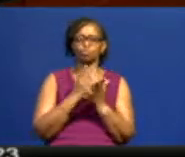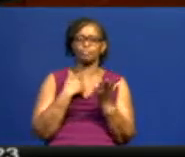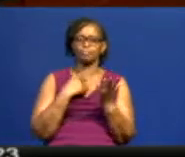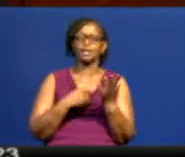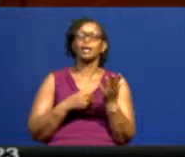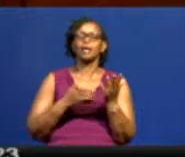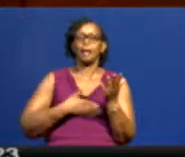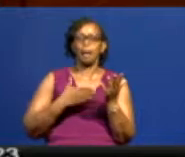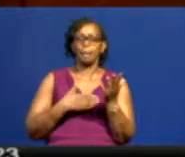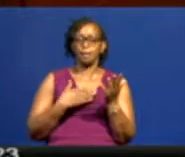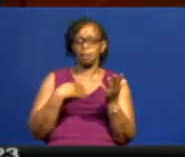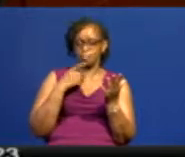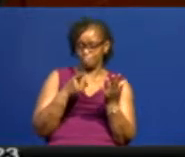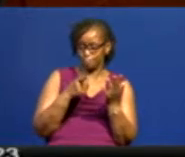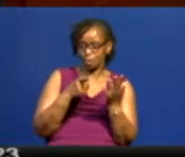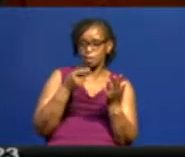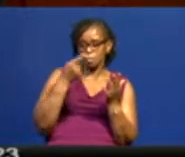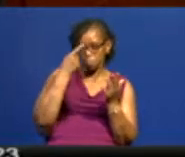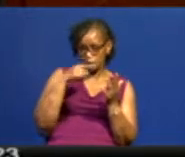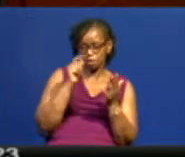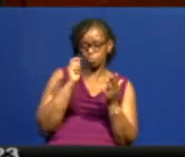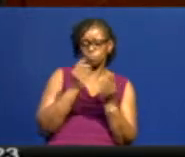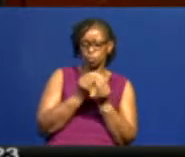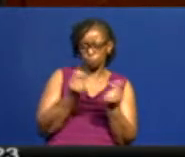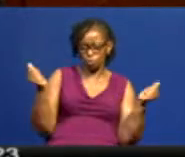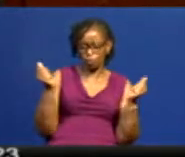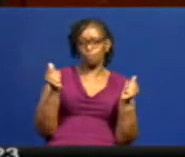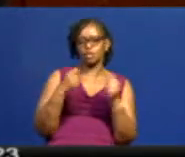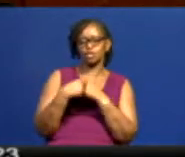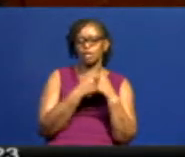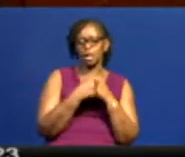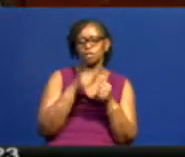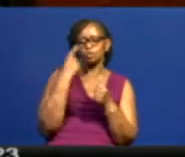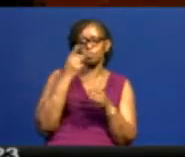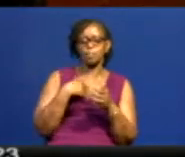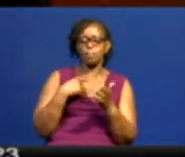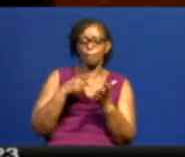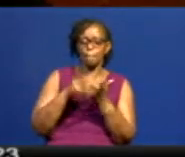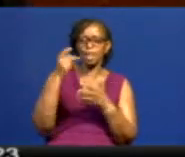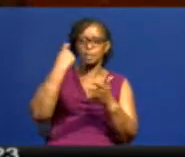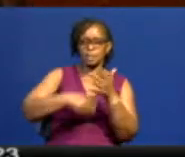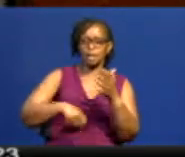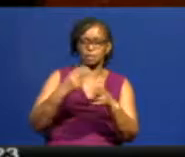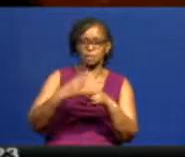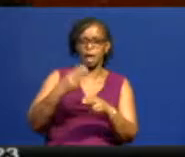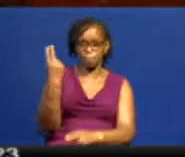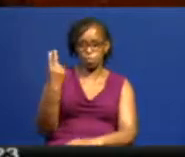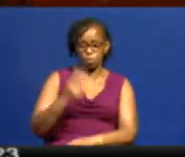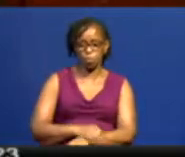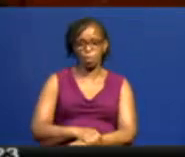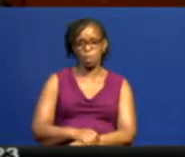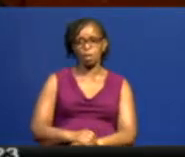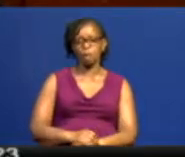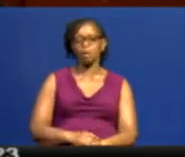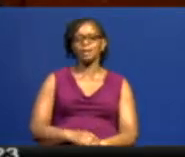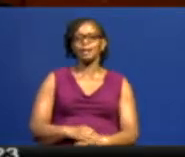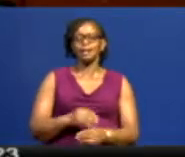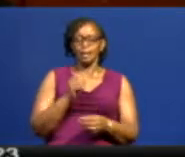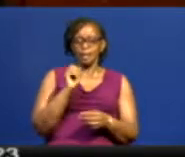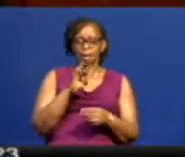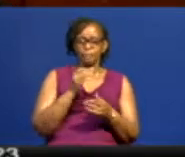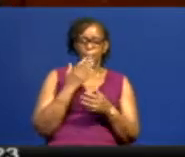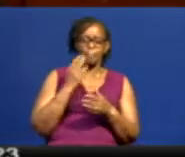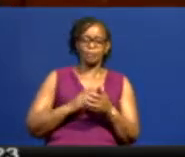to handle the matters to do with double taxation or to handle trans-county taxation.